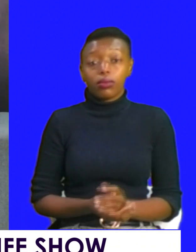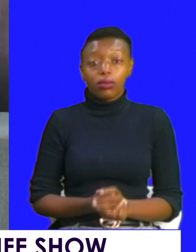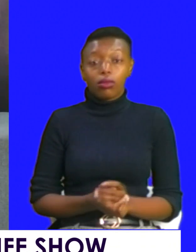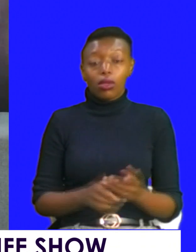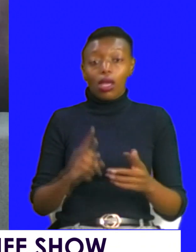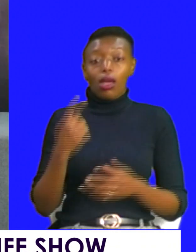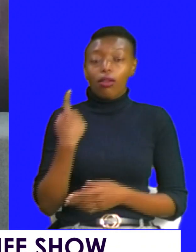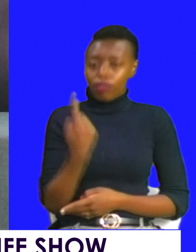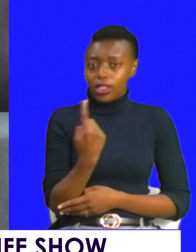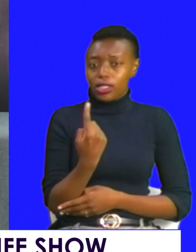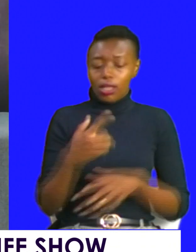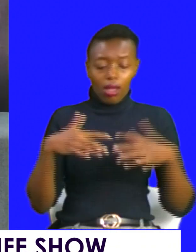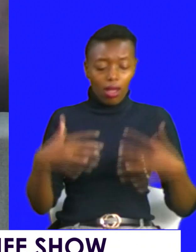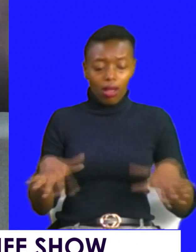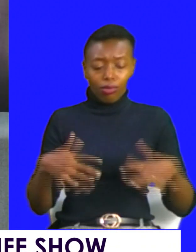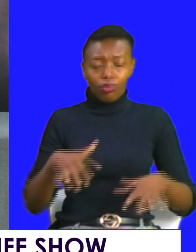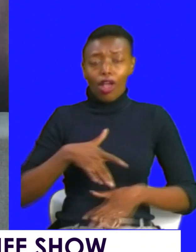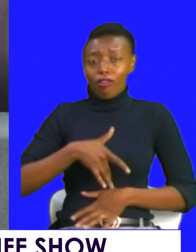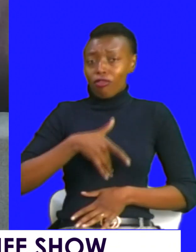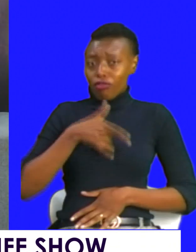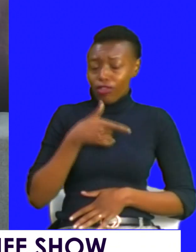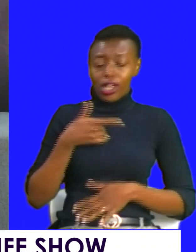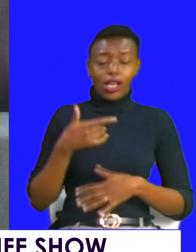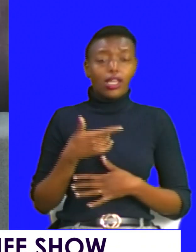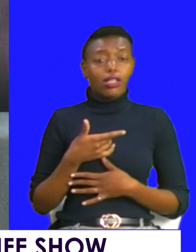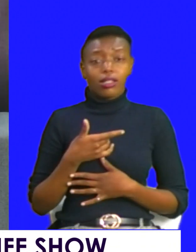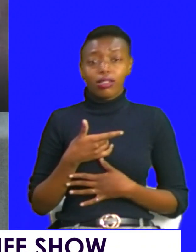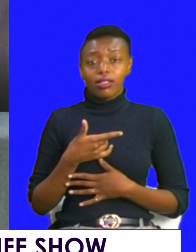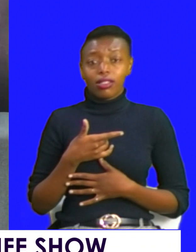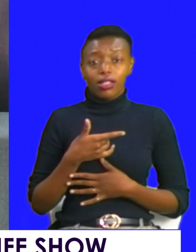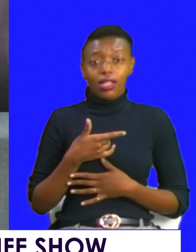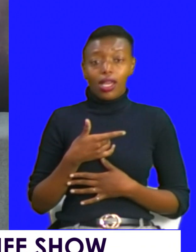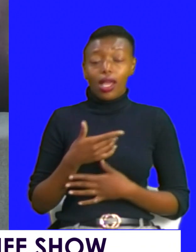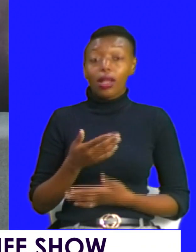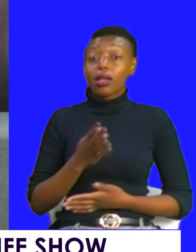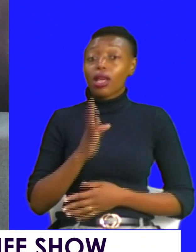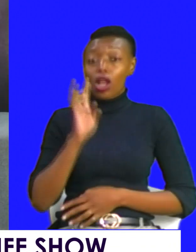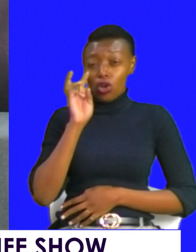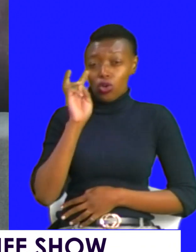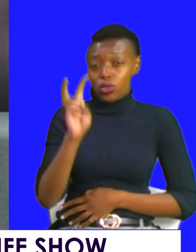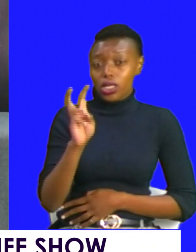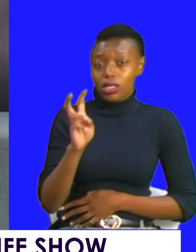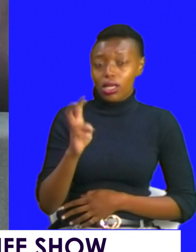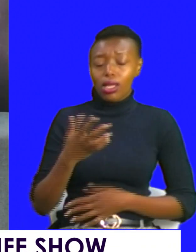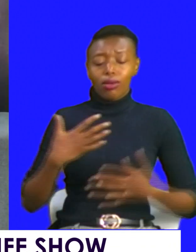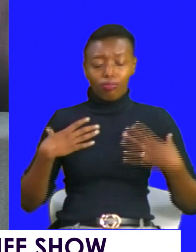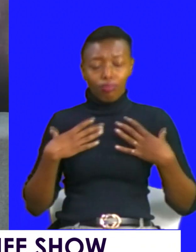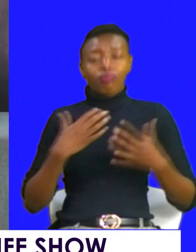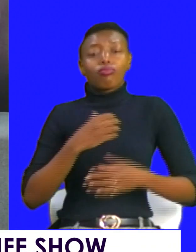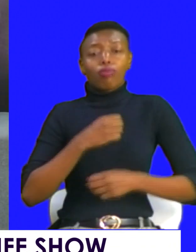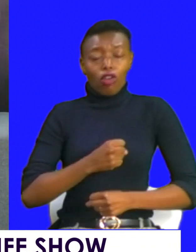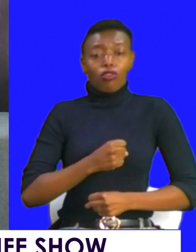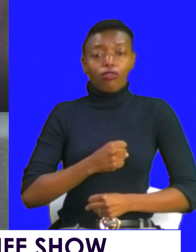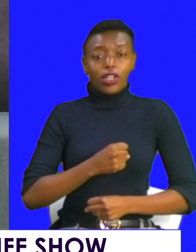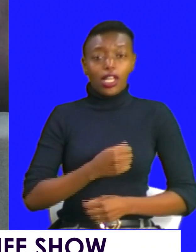acting the part, feeling the part, looking the part, and then be the part. Right. Okay. Right. So you want to be a